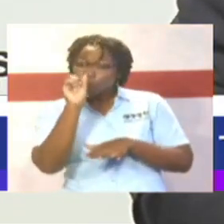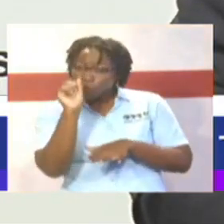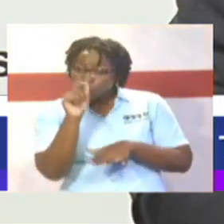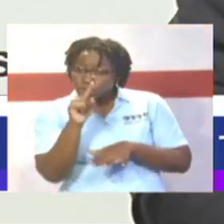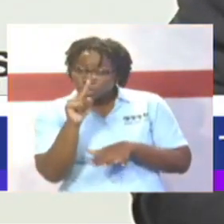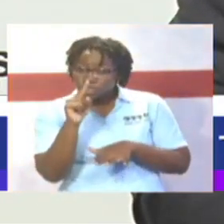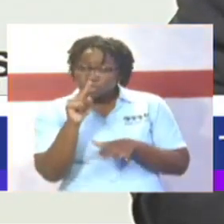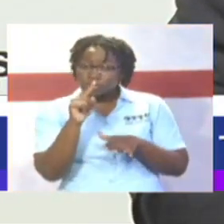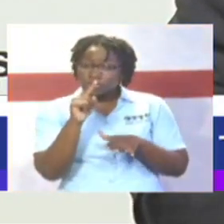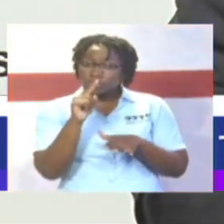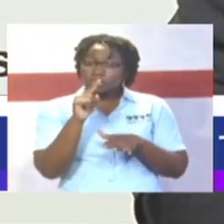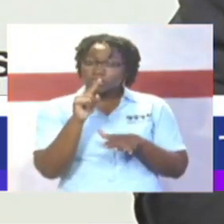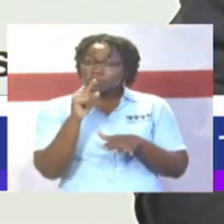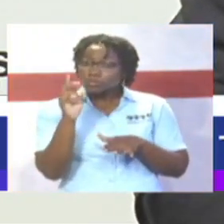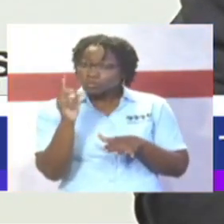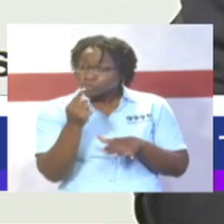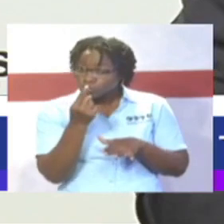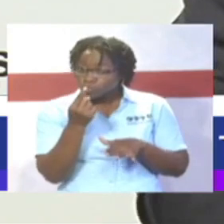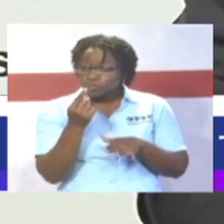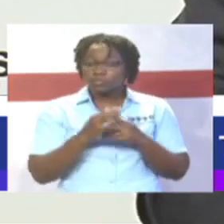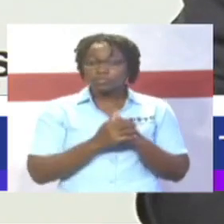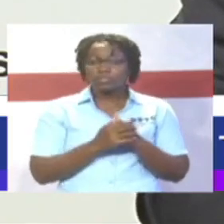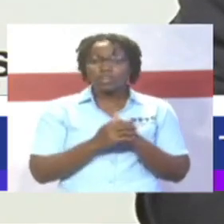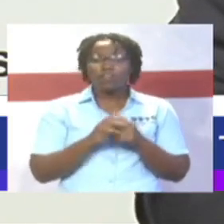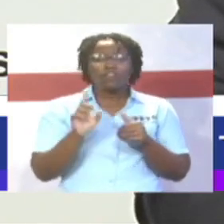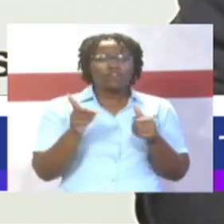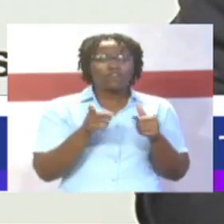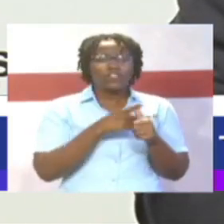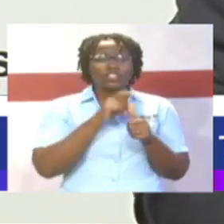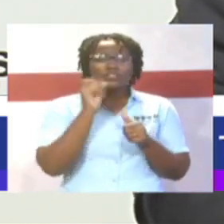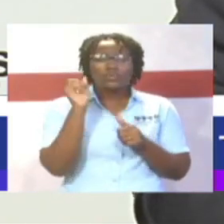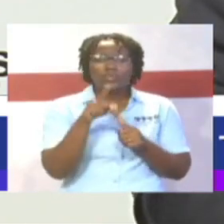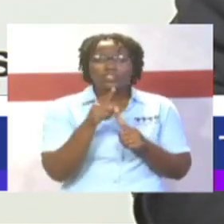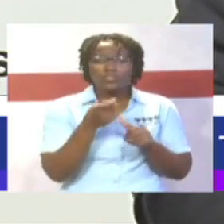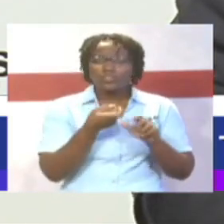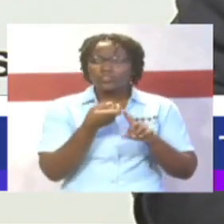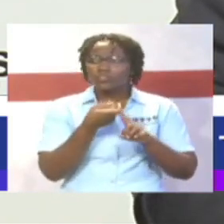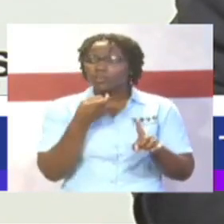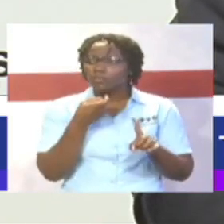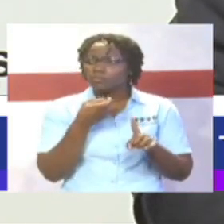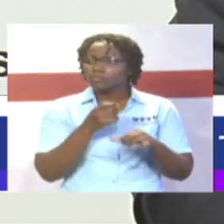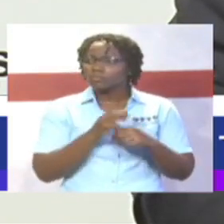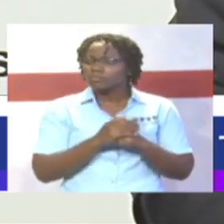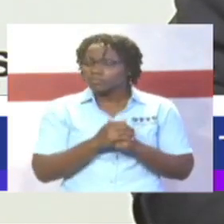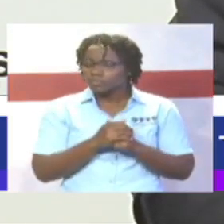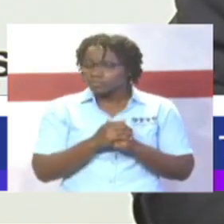initially. We will take our first question from AZP News.